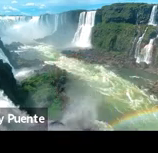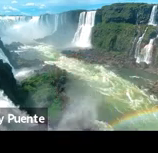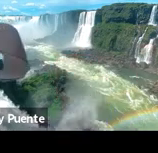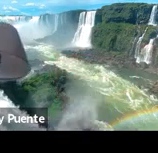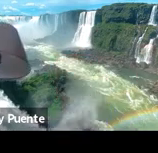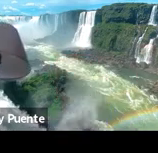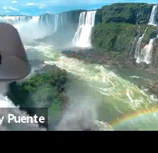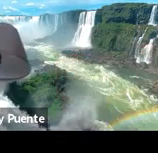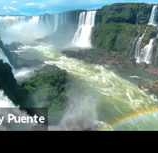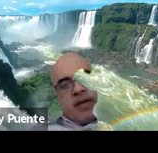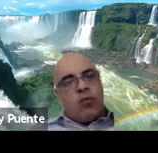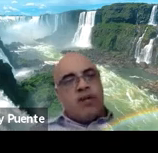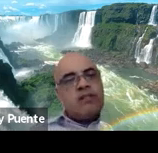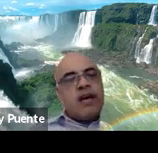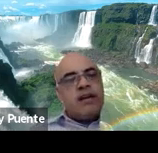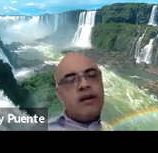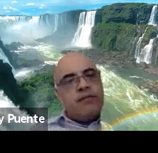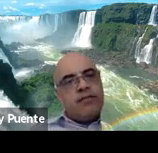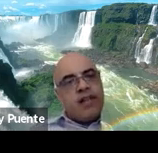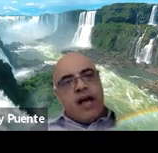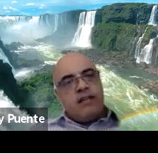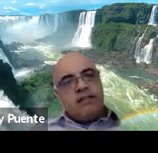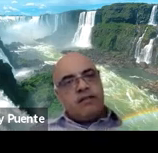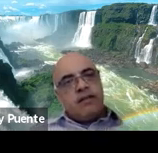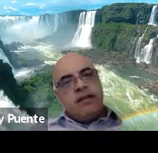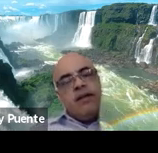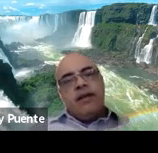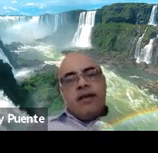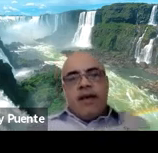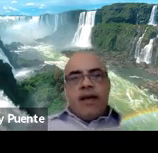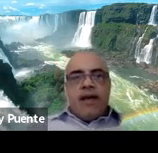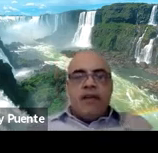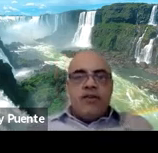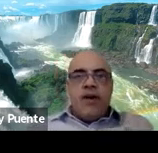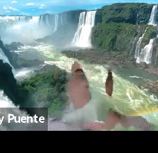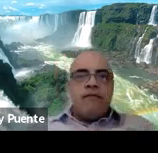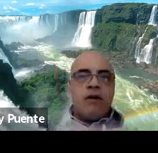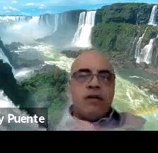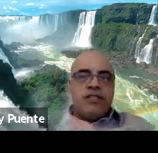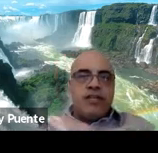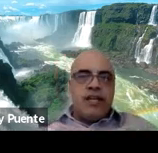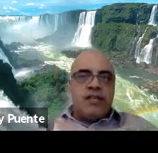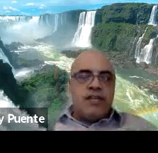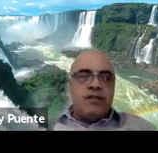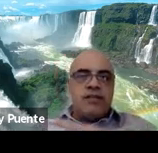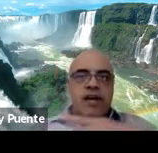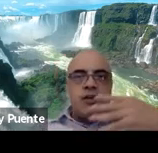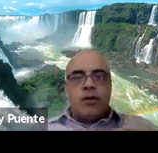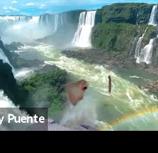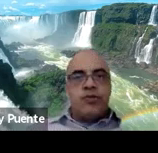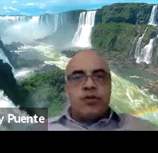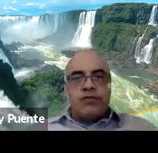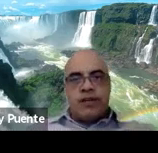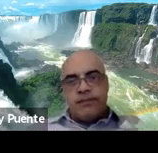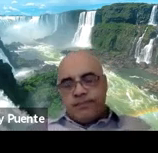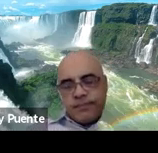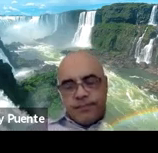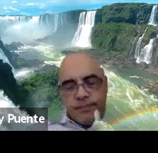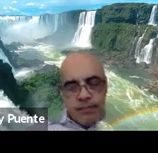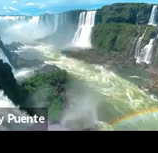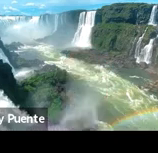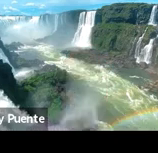Bobo doll on one side of the glass, and then you have a bunch of kids on the other side that are